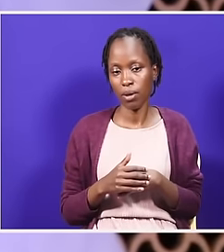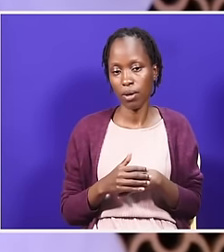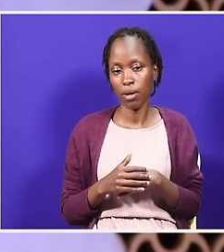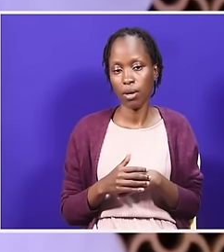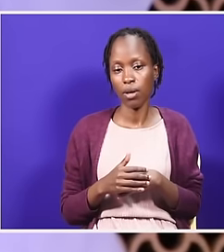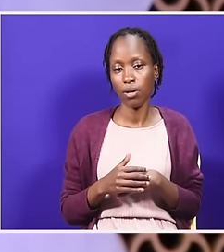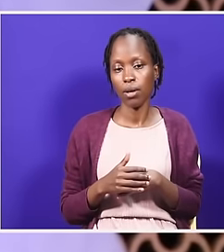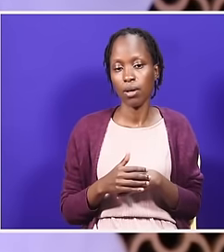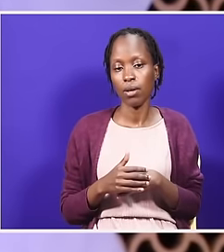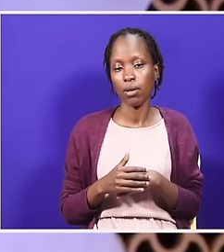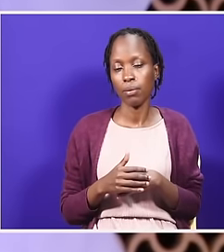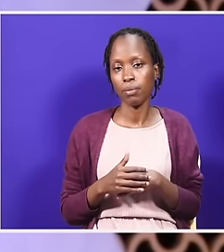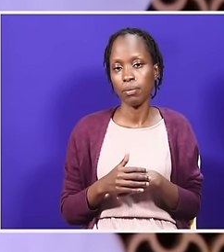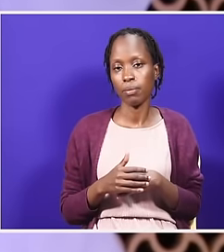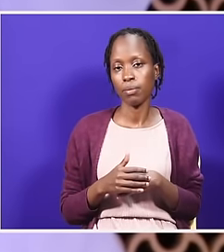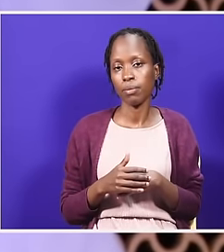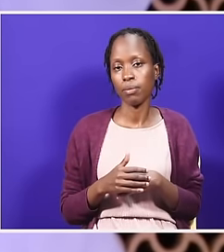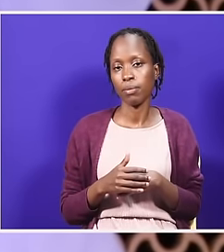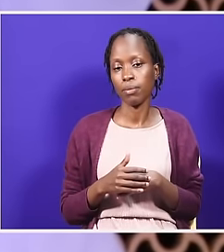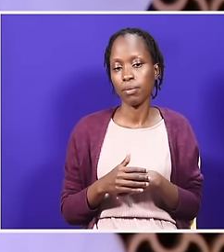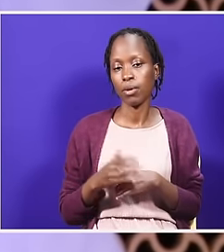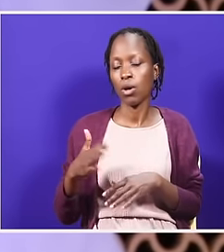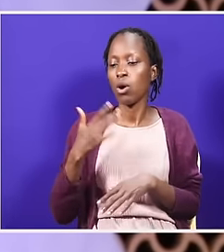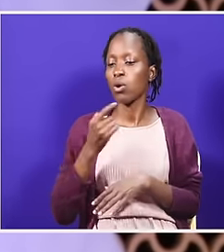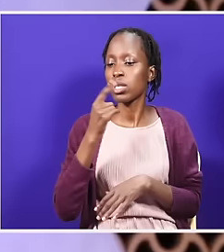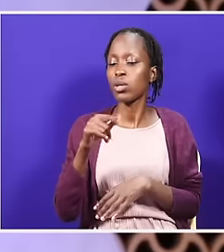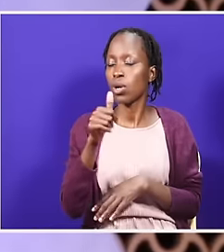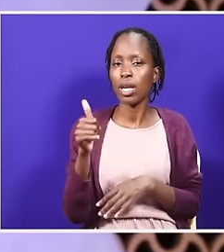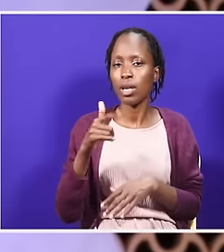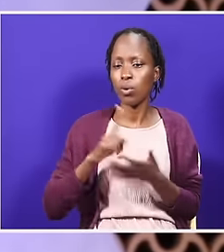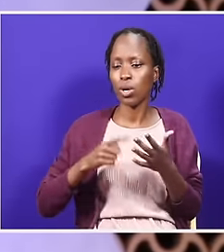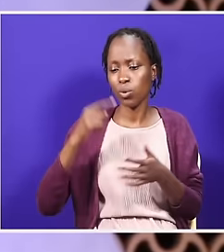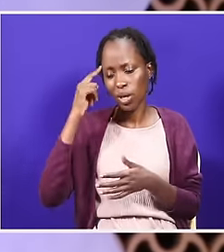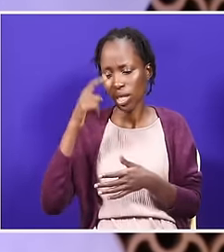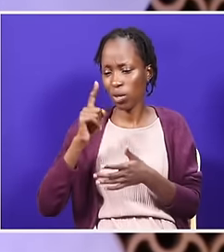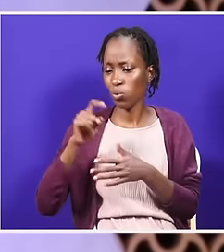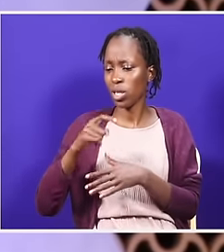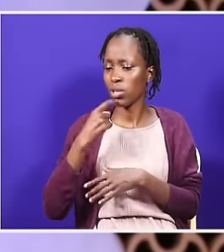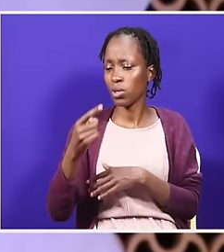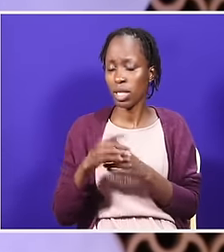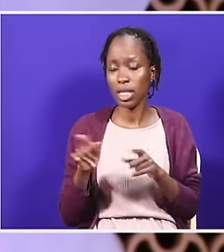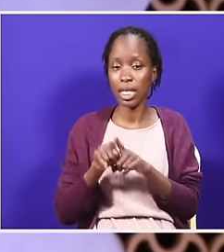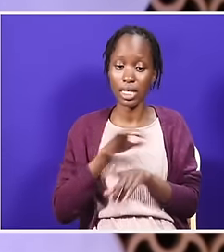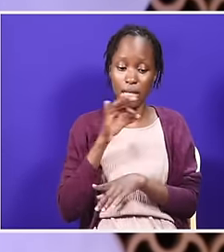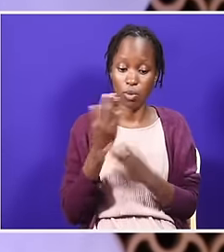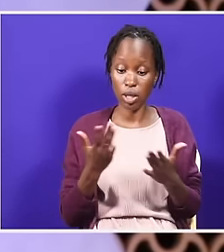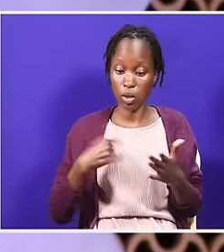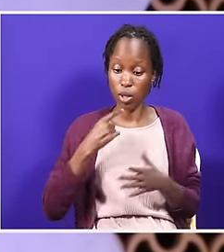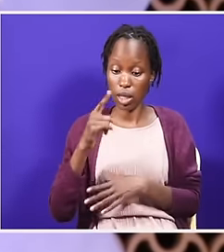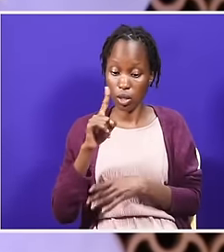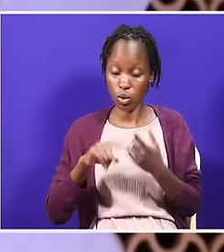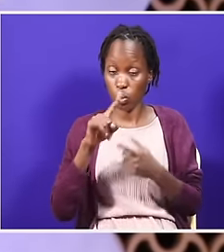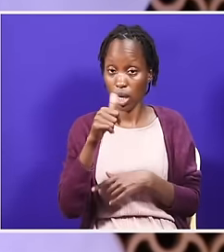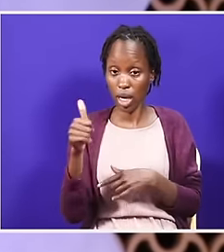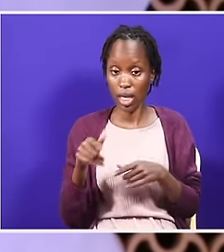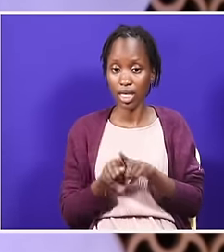We sing what we know we should. We tell each other what we think we should say. You know, those spiritual things we say to each